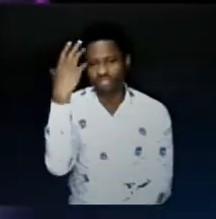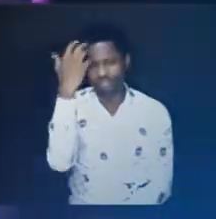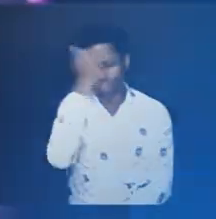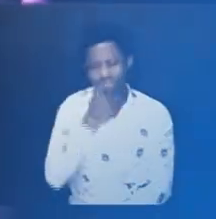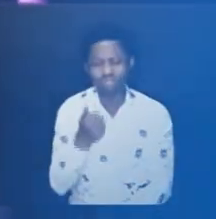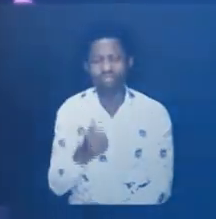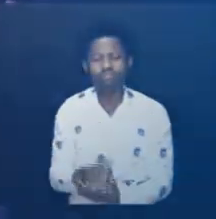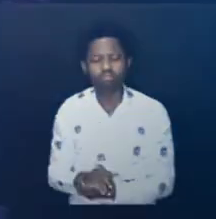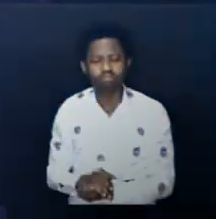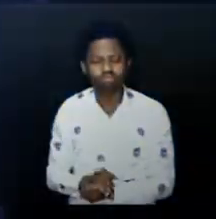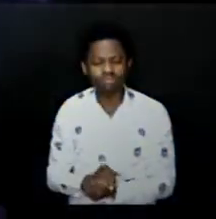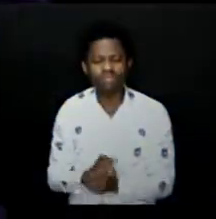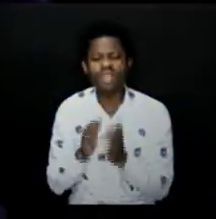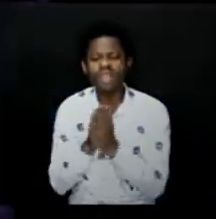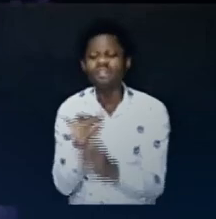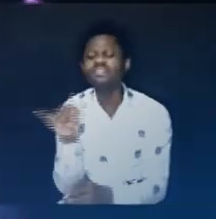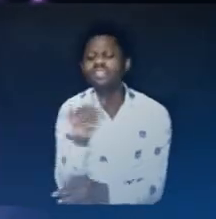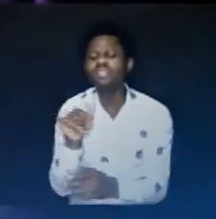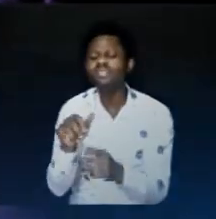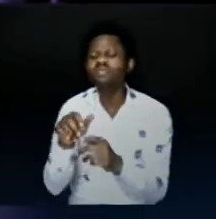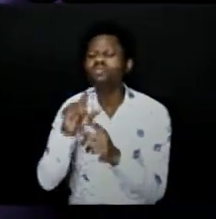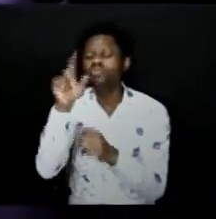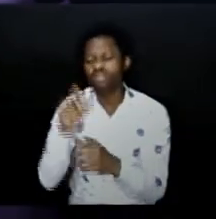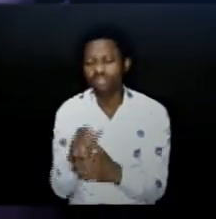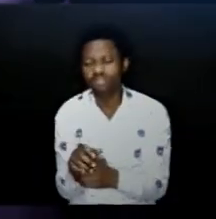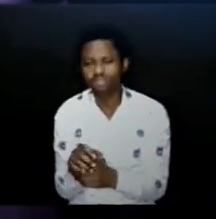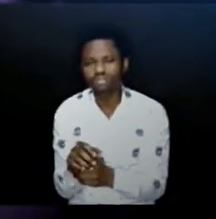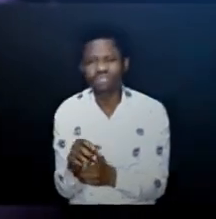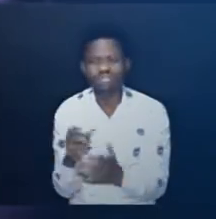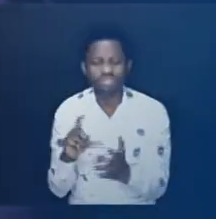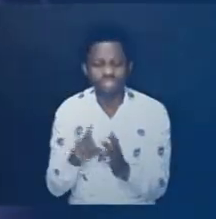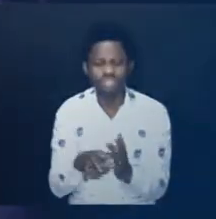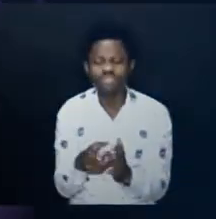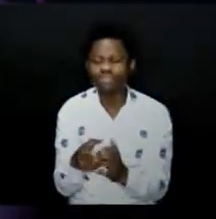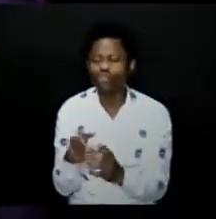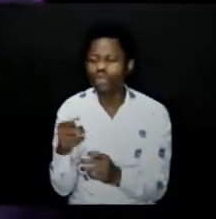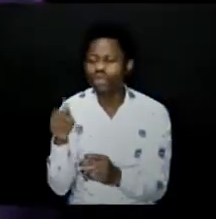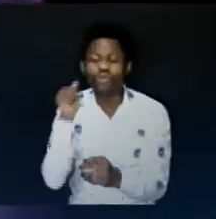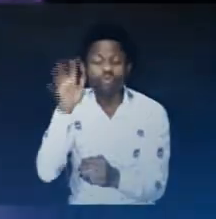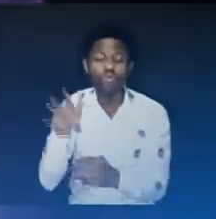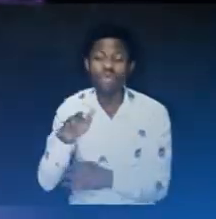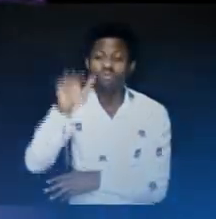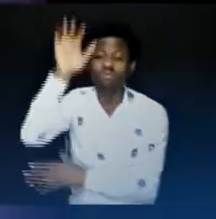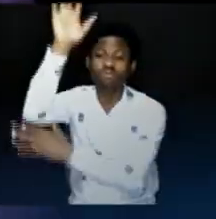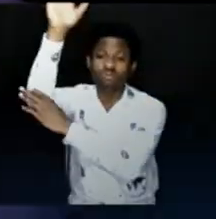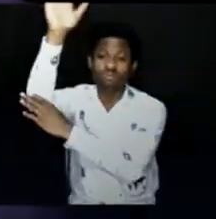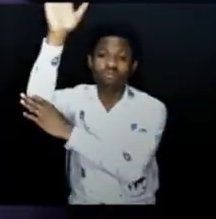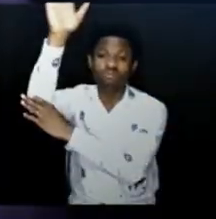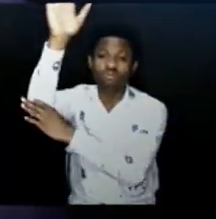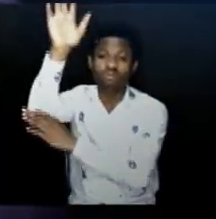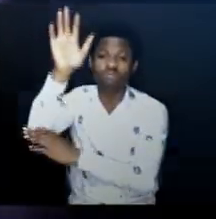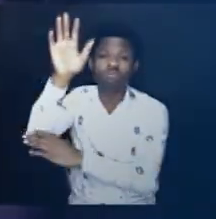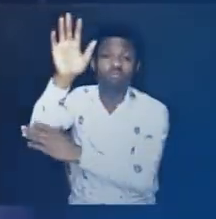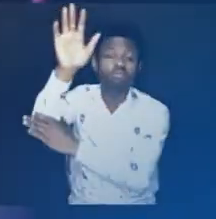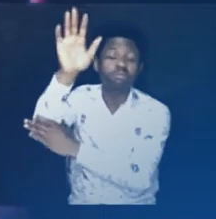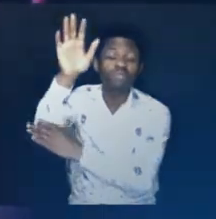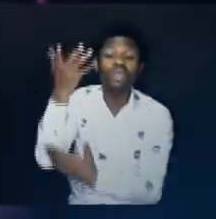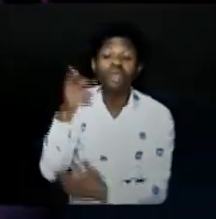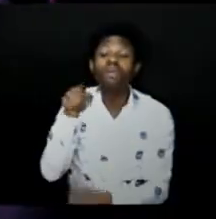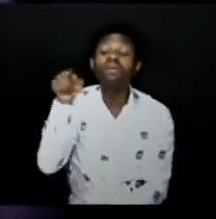the hand. So, okay, sister, do you have an answer? Say yes.